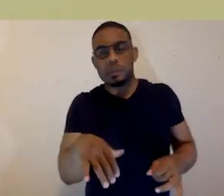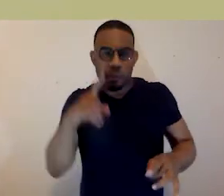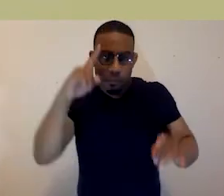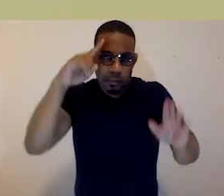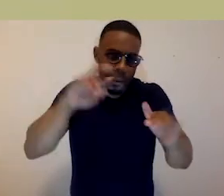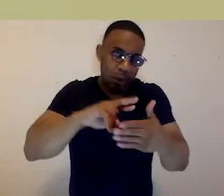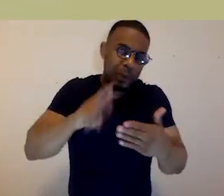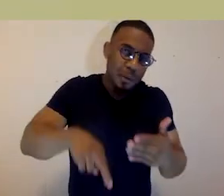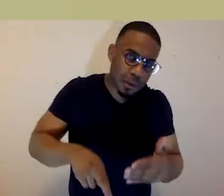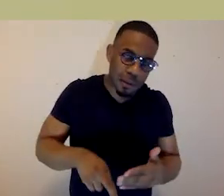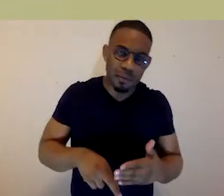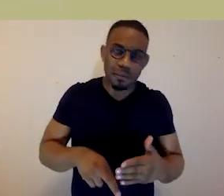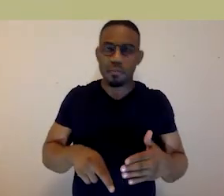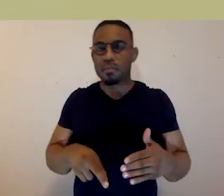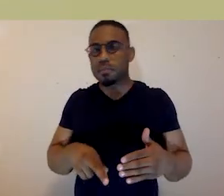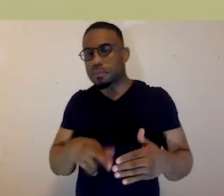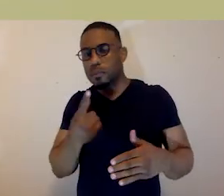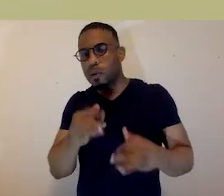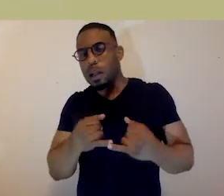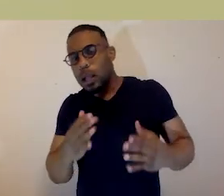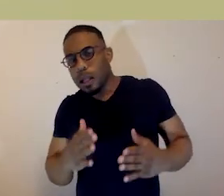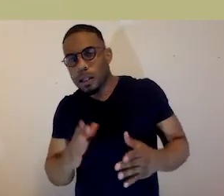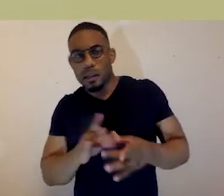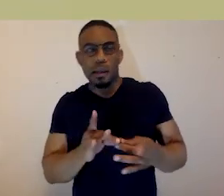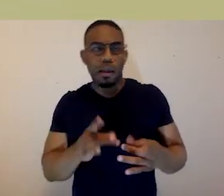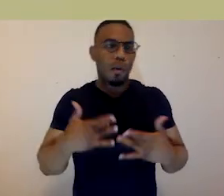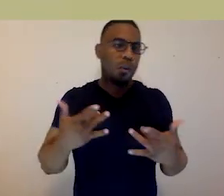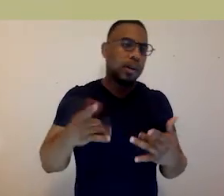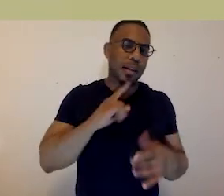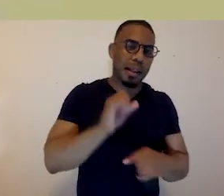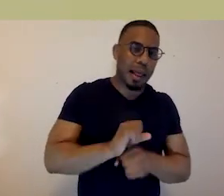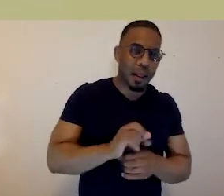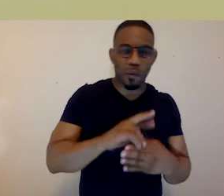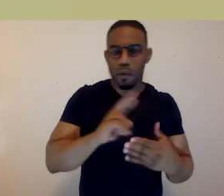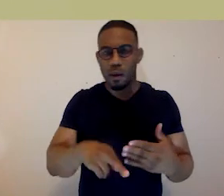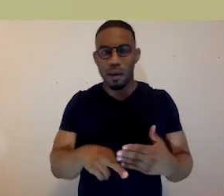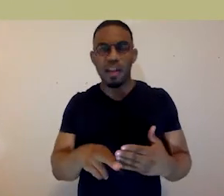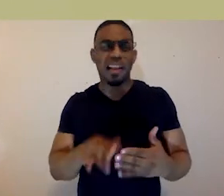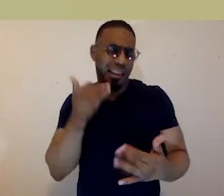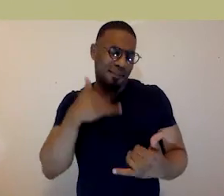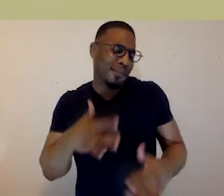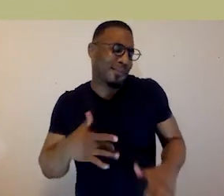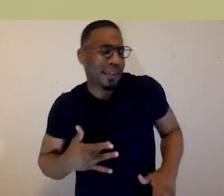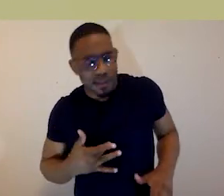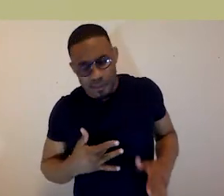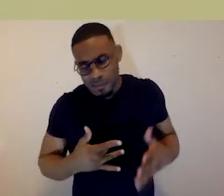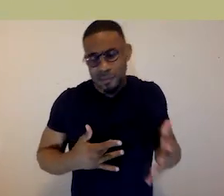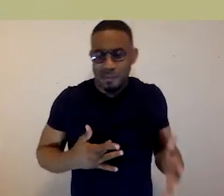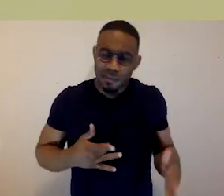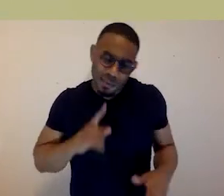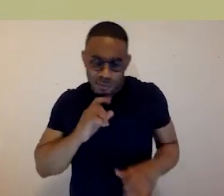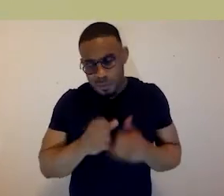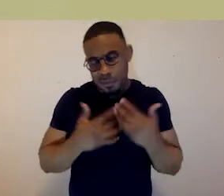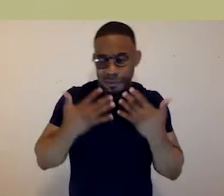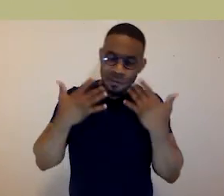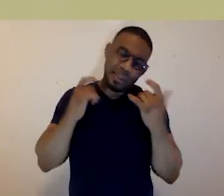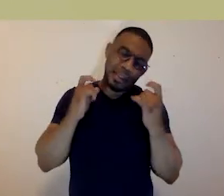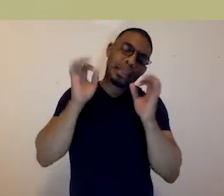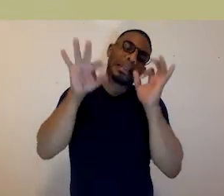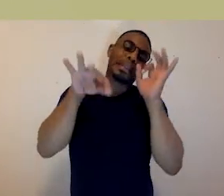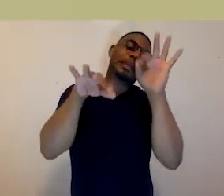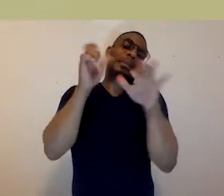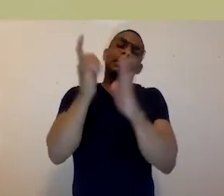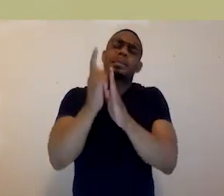expected result, another little one-liner stating what's the actual result. And if I'm feeling real generous, I might throw in